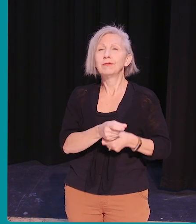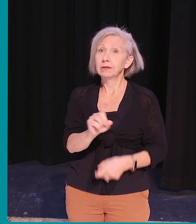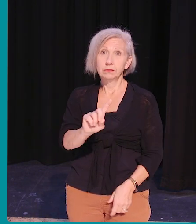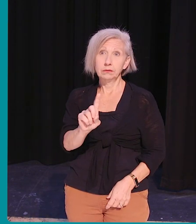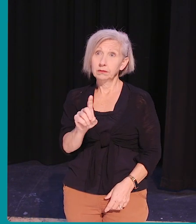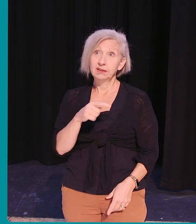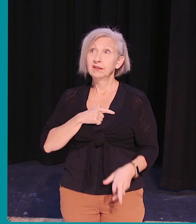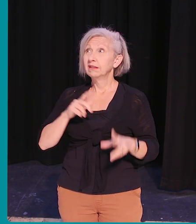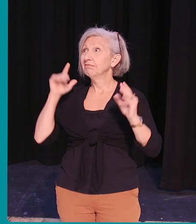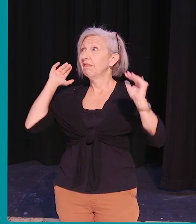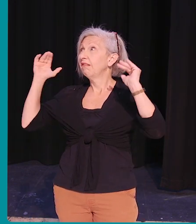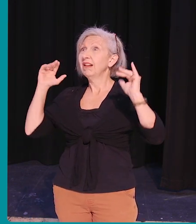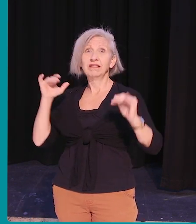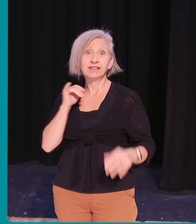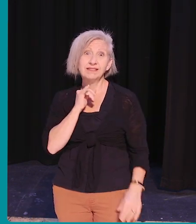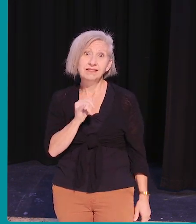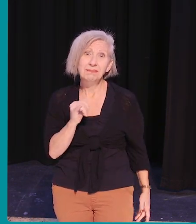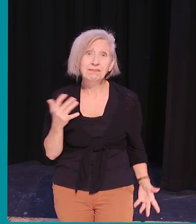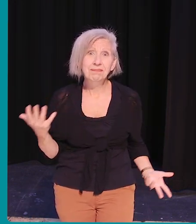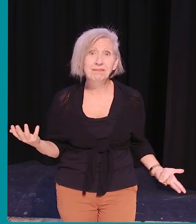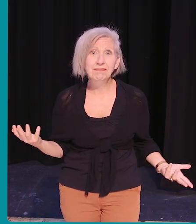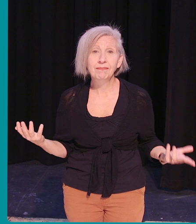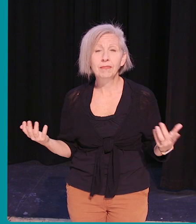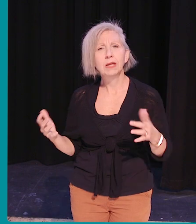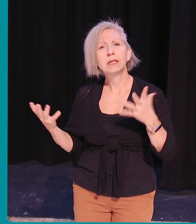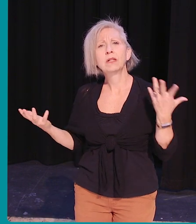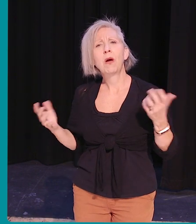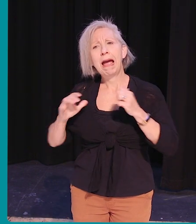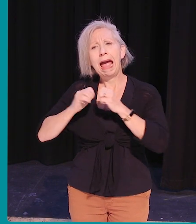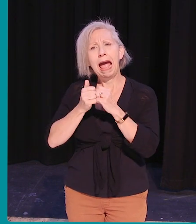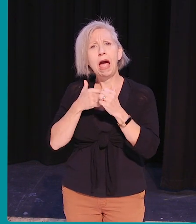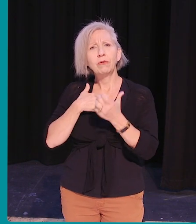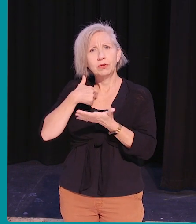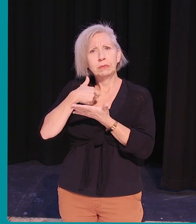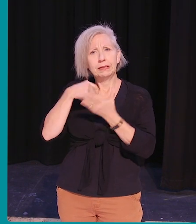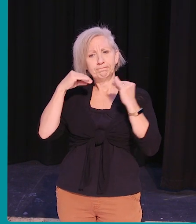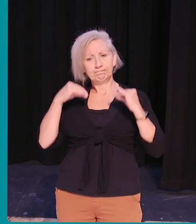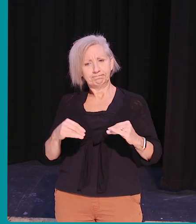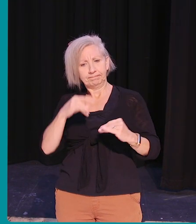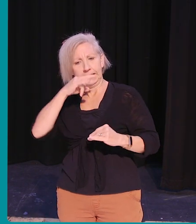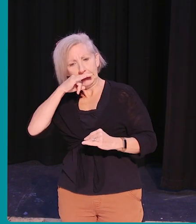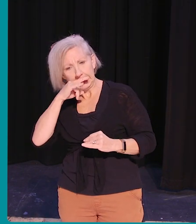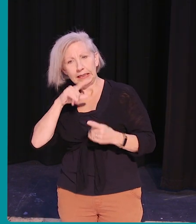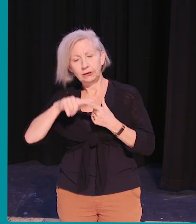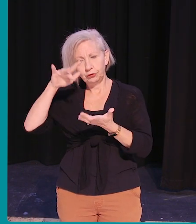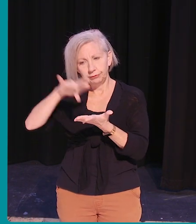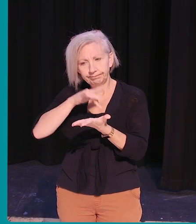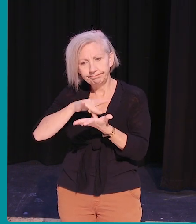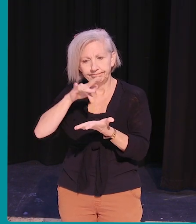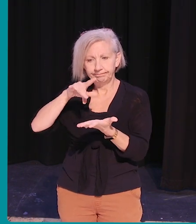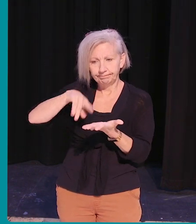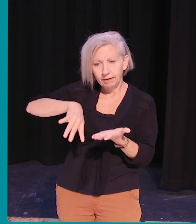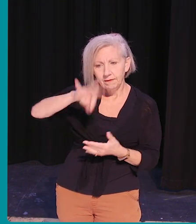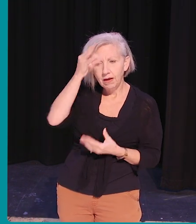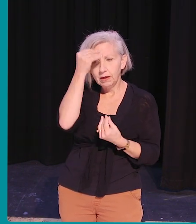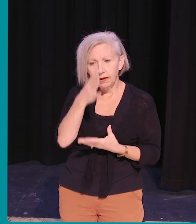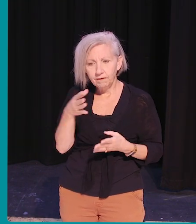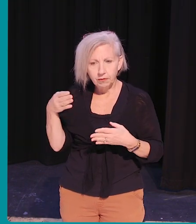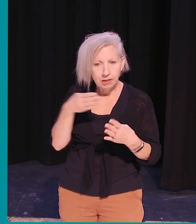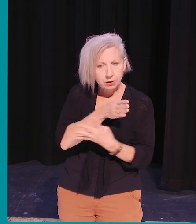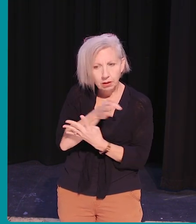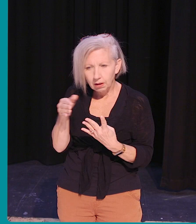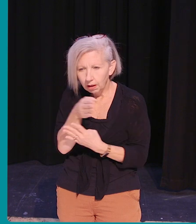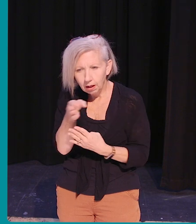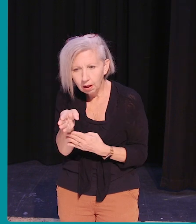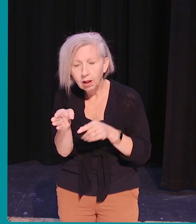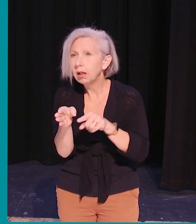we help our kids learn how to navigate these spaces in effective ways? And we don't do that by treating the web like a library